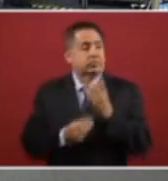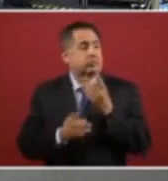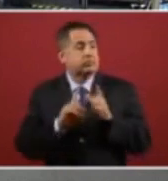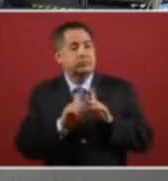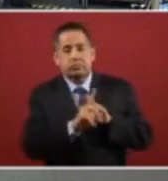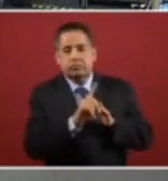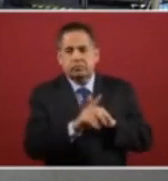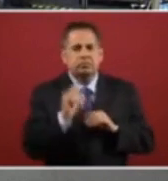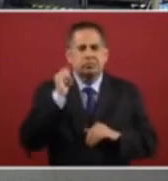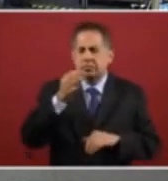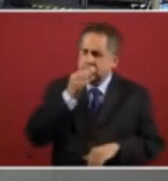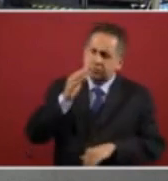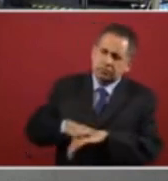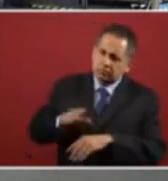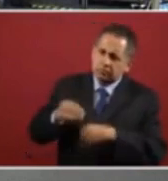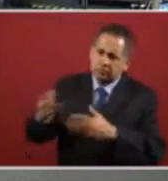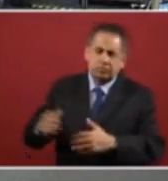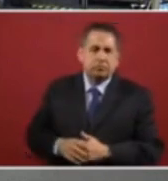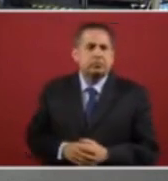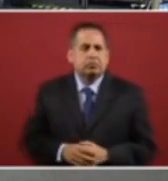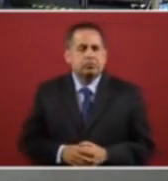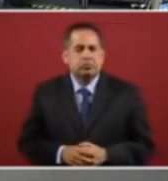they continue.